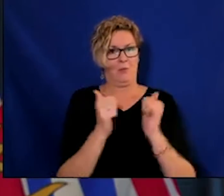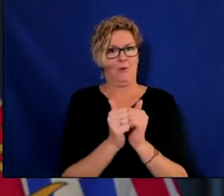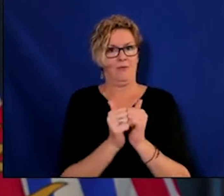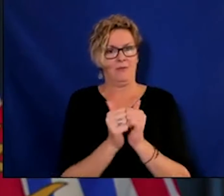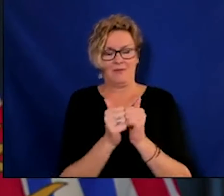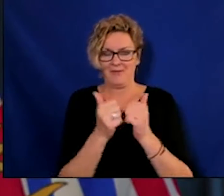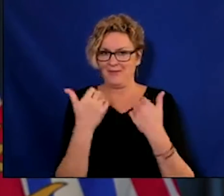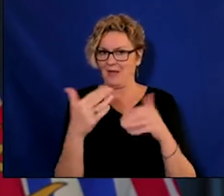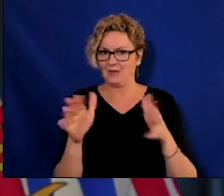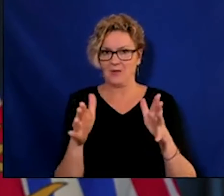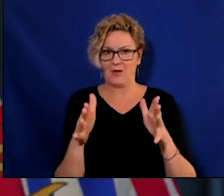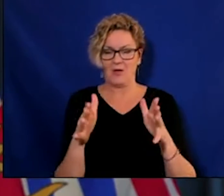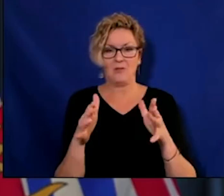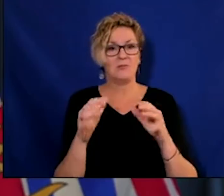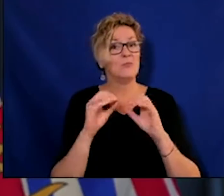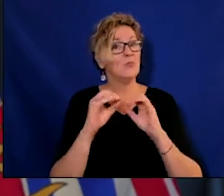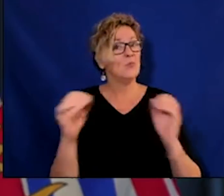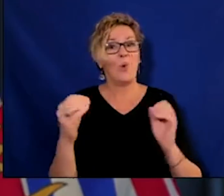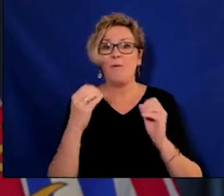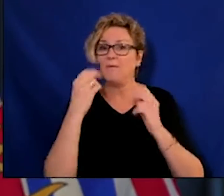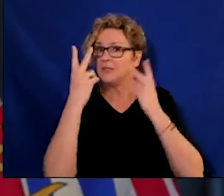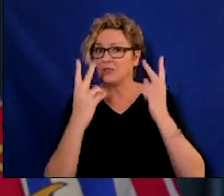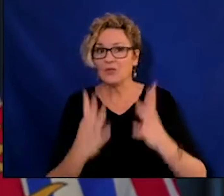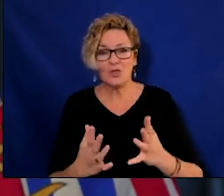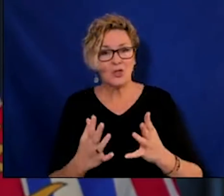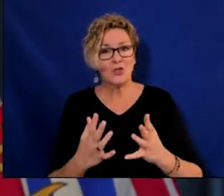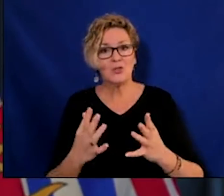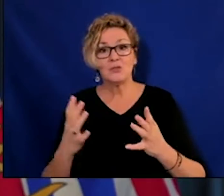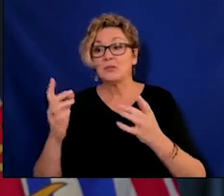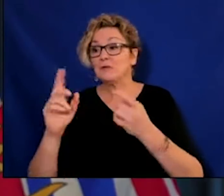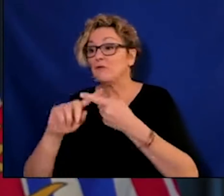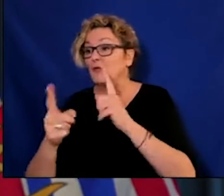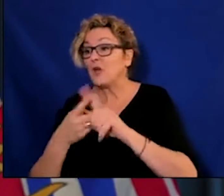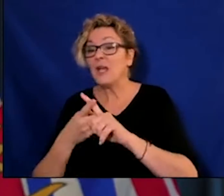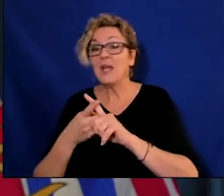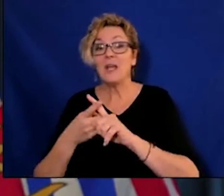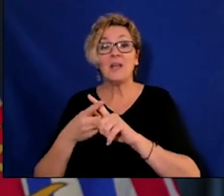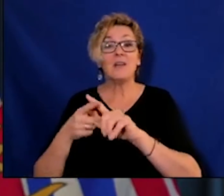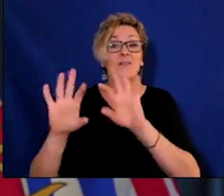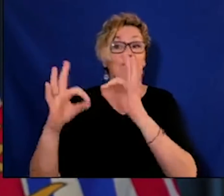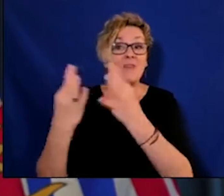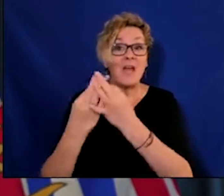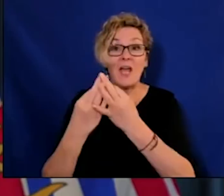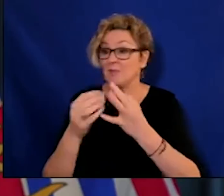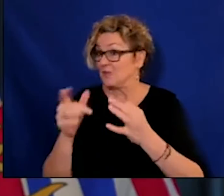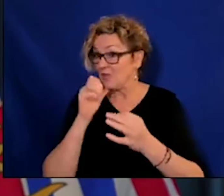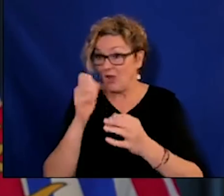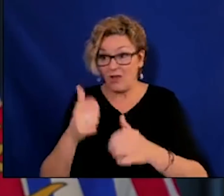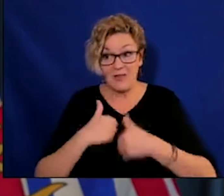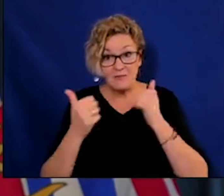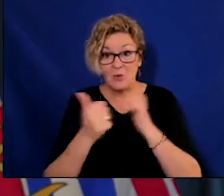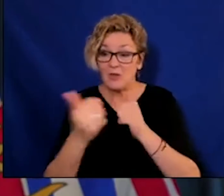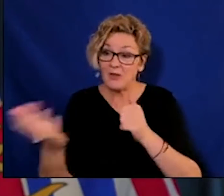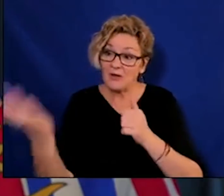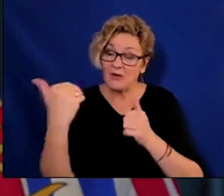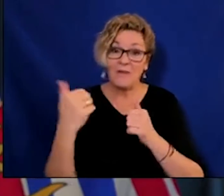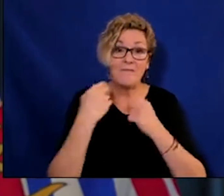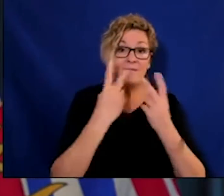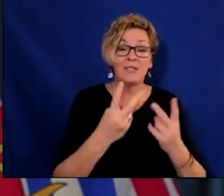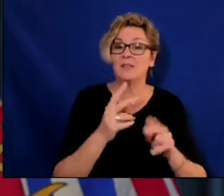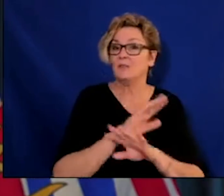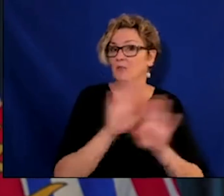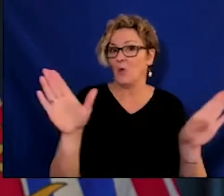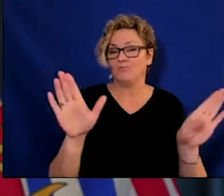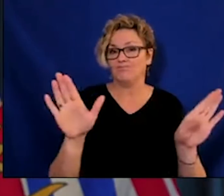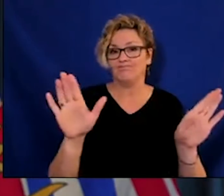visits, social visits from extended family or friends. Yes, it does mean you can help your mother if there's a concern. It does